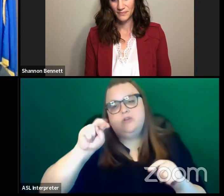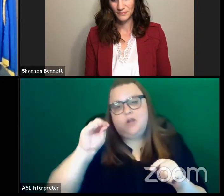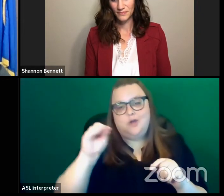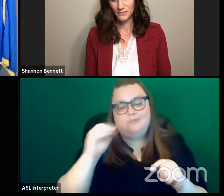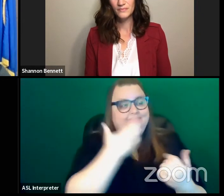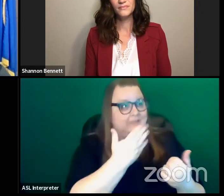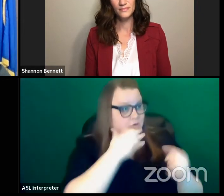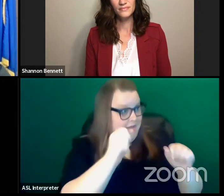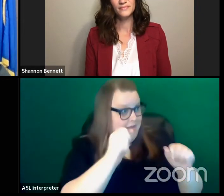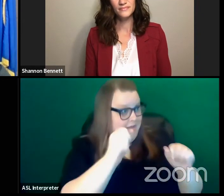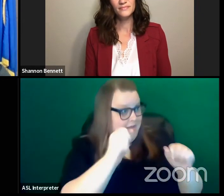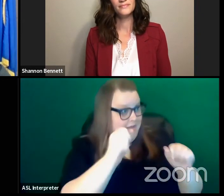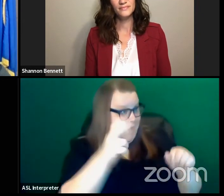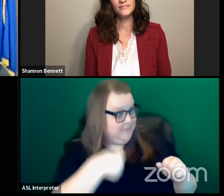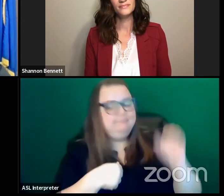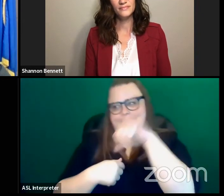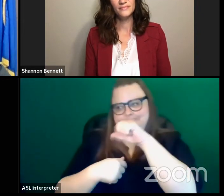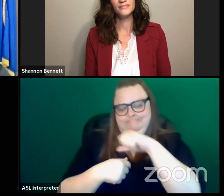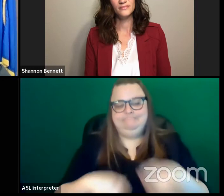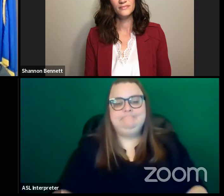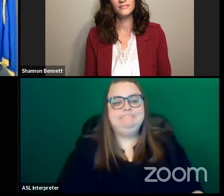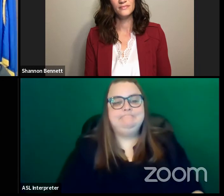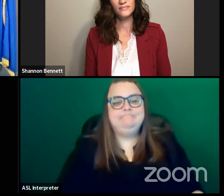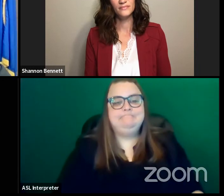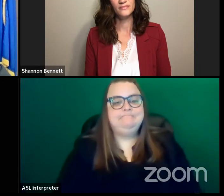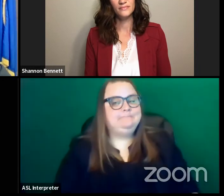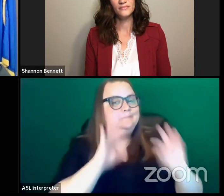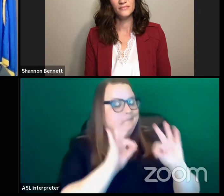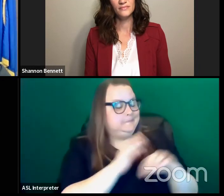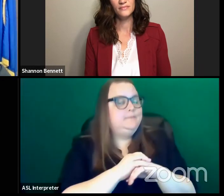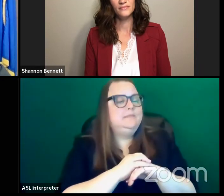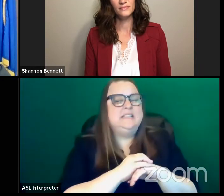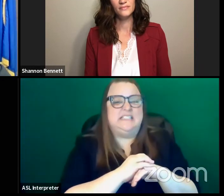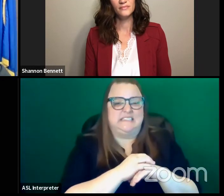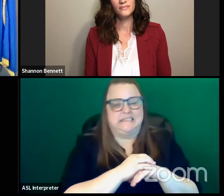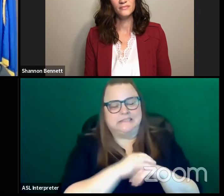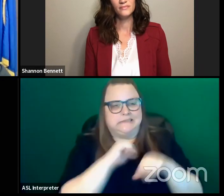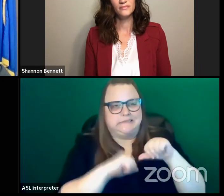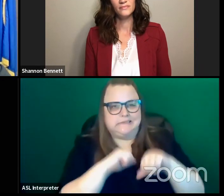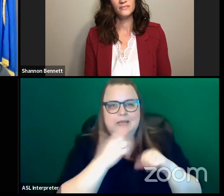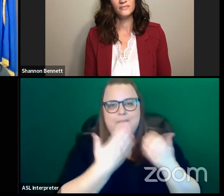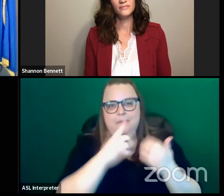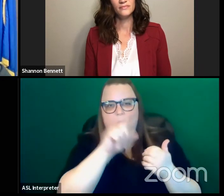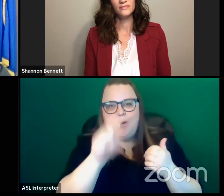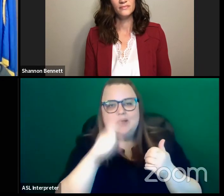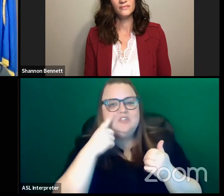me? Yep. Excellent. I'm not sure this might be a question for Ms. Bennett.